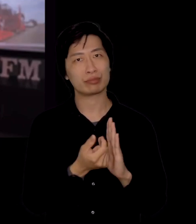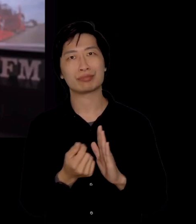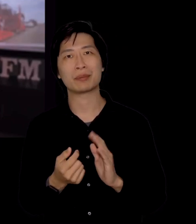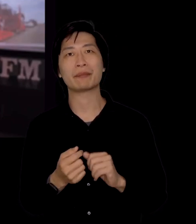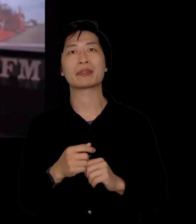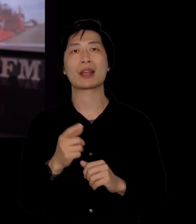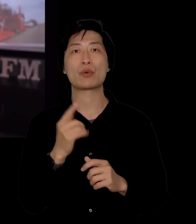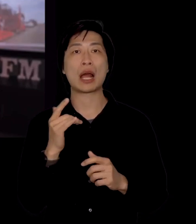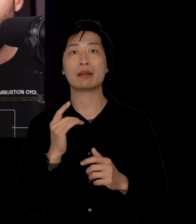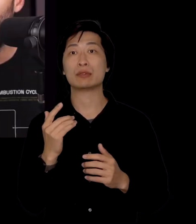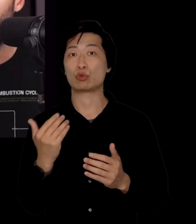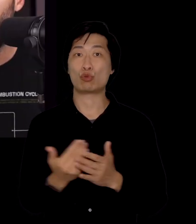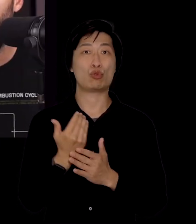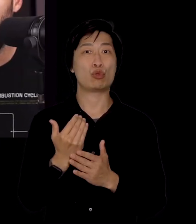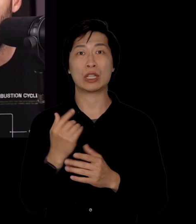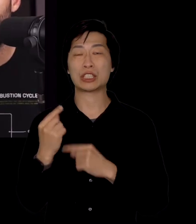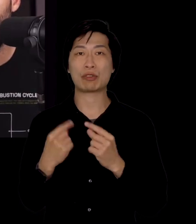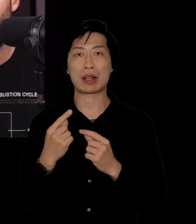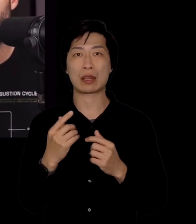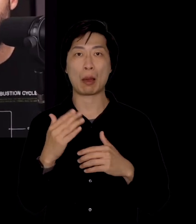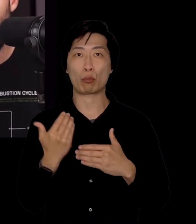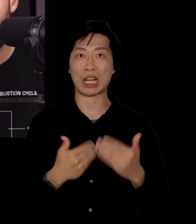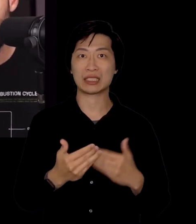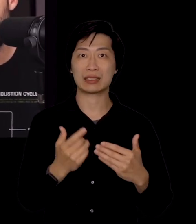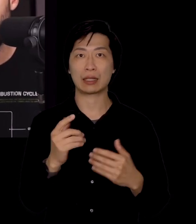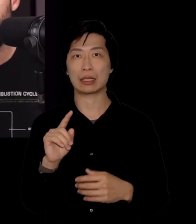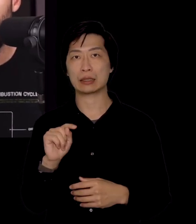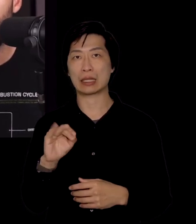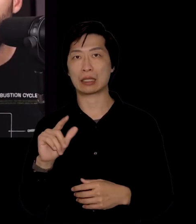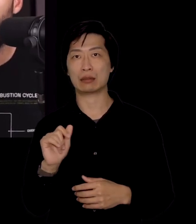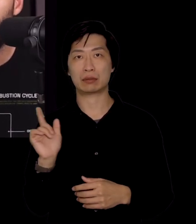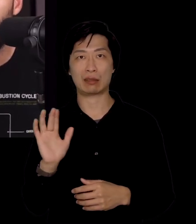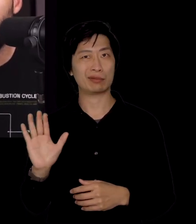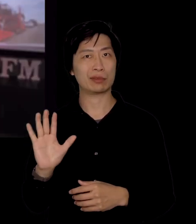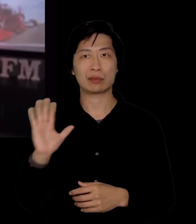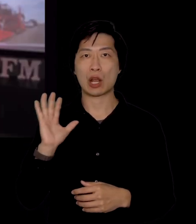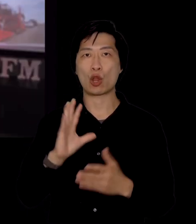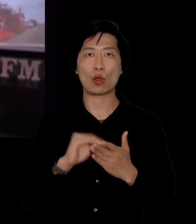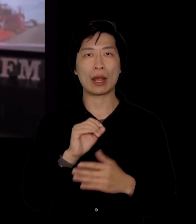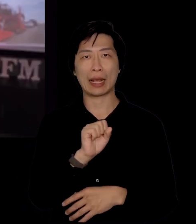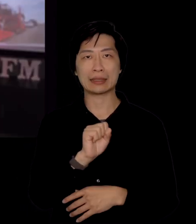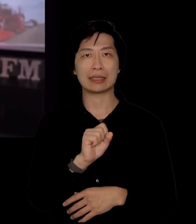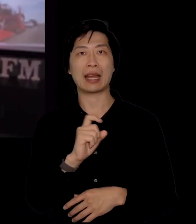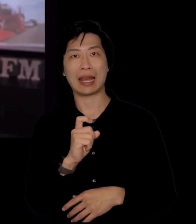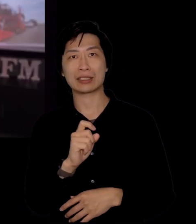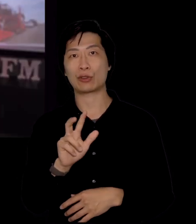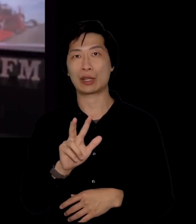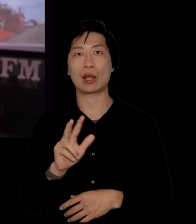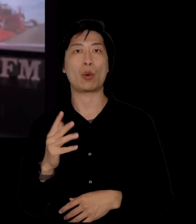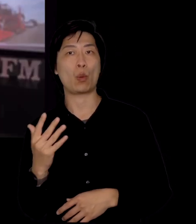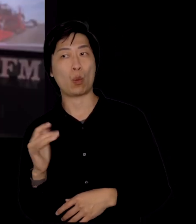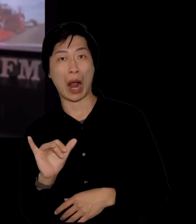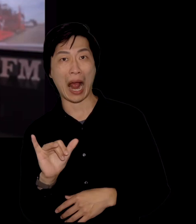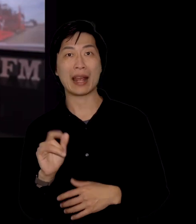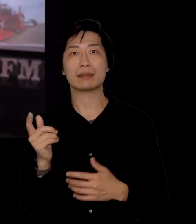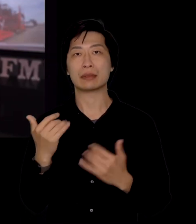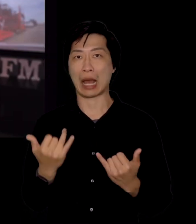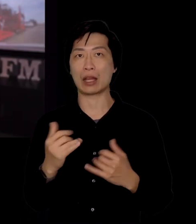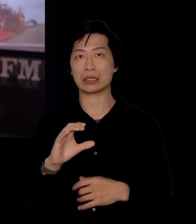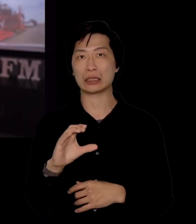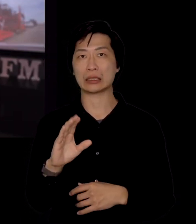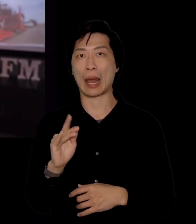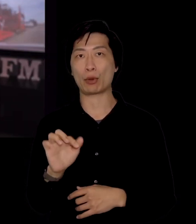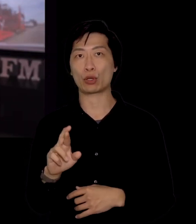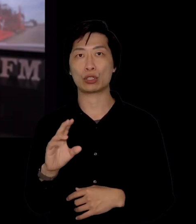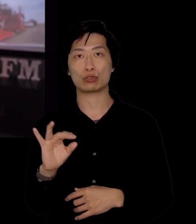from the manufacturing process. You also have the latest generation processes that Tesla has implemented from the learnings of the S, the X, the 3, and the Y, and now